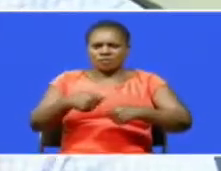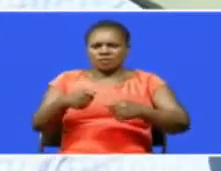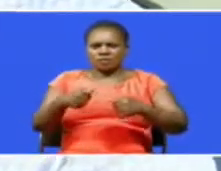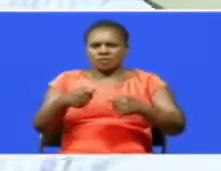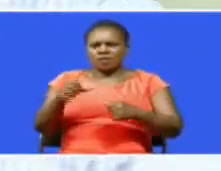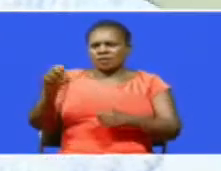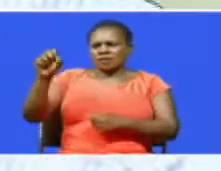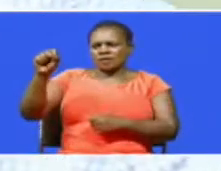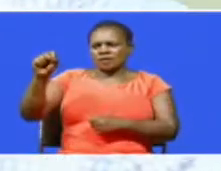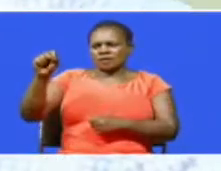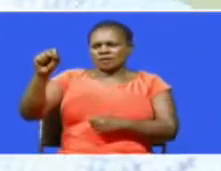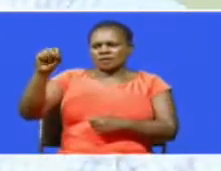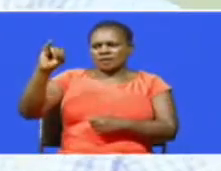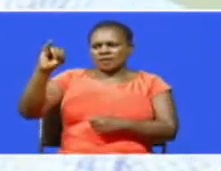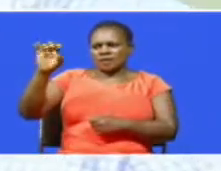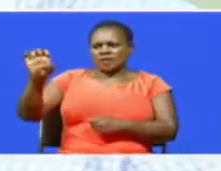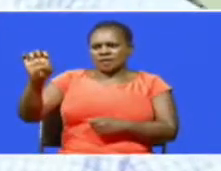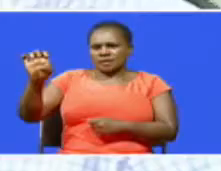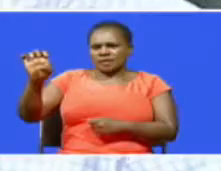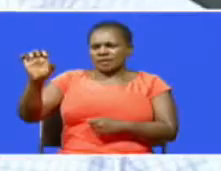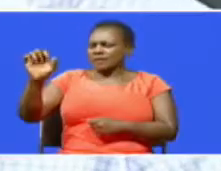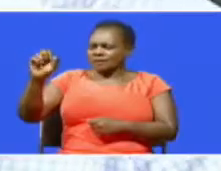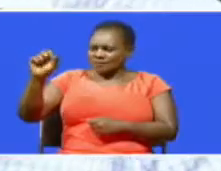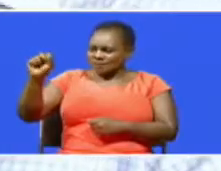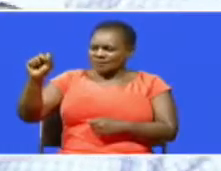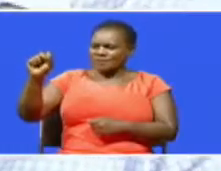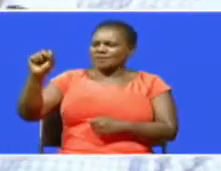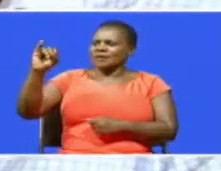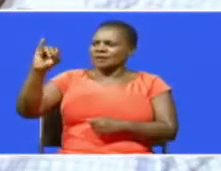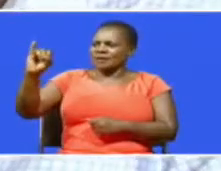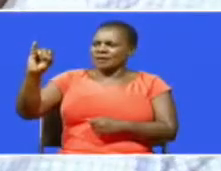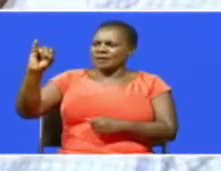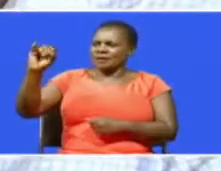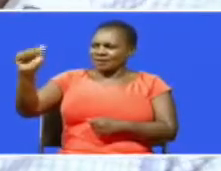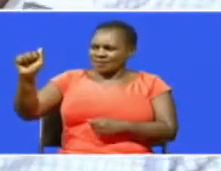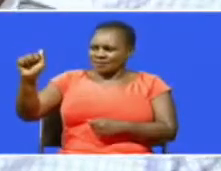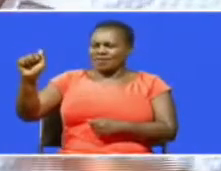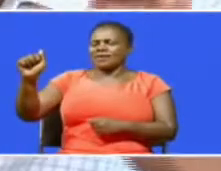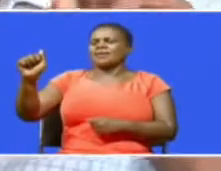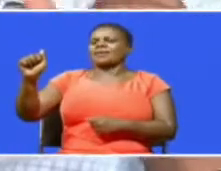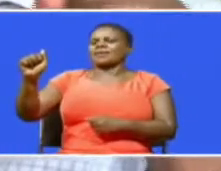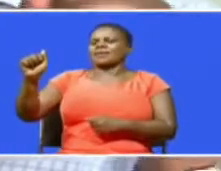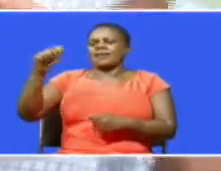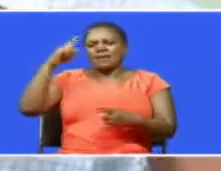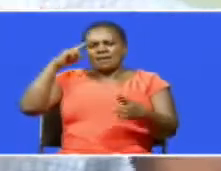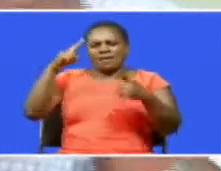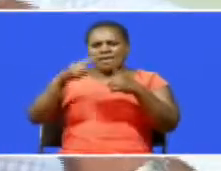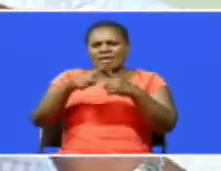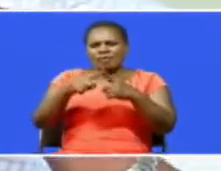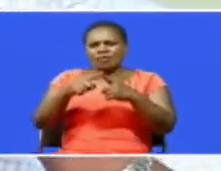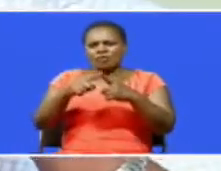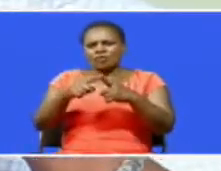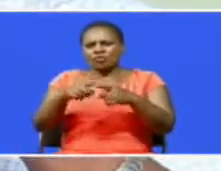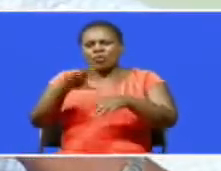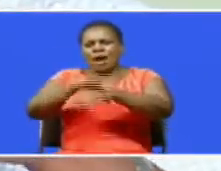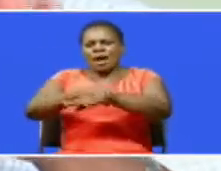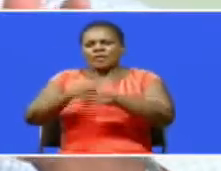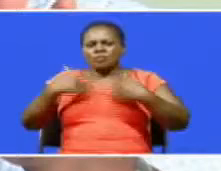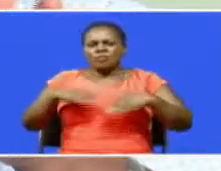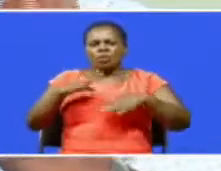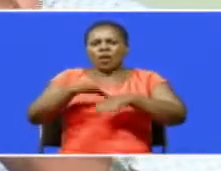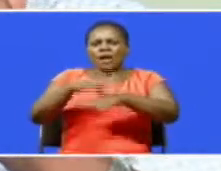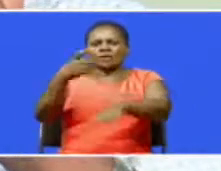short SIAs. SIAs are designed to mop up people who did not get